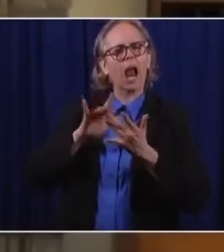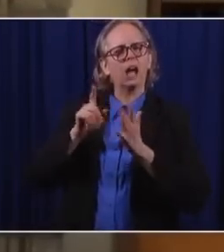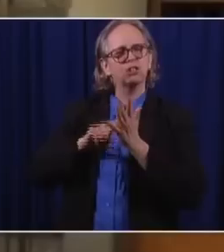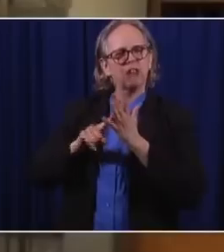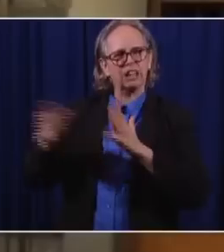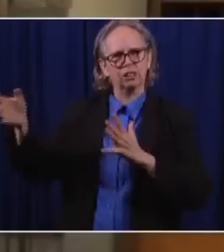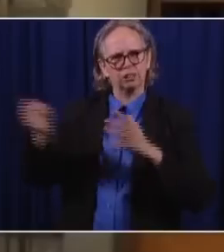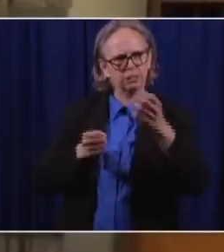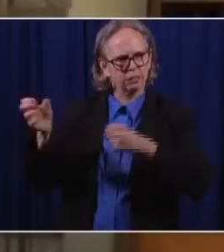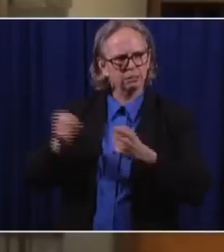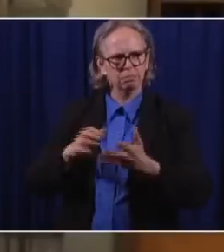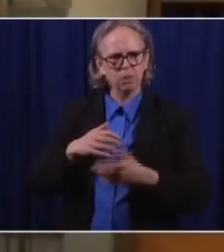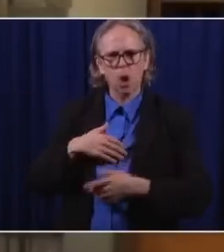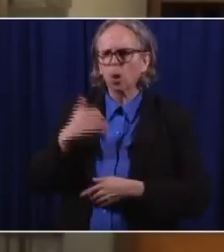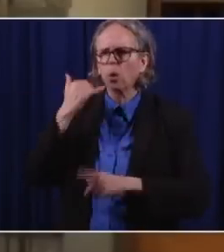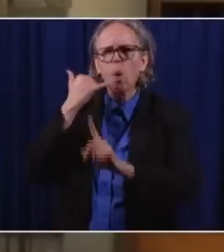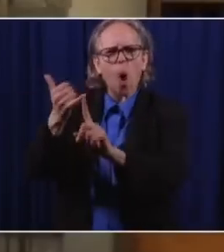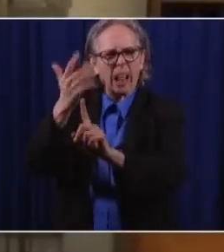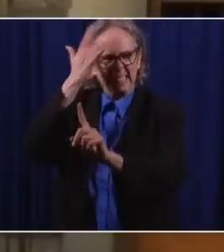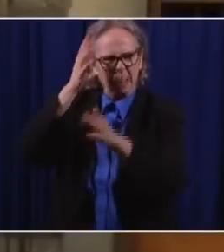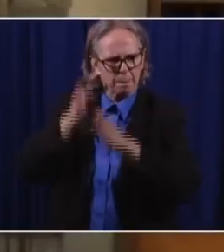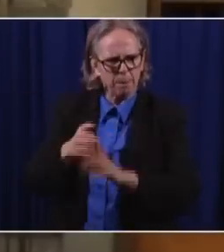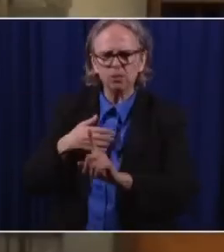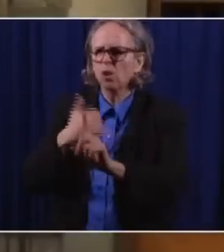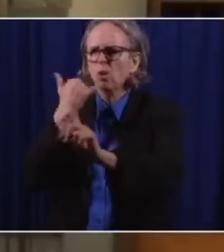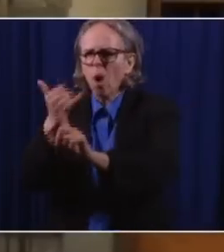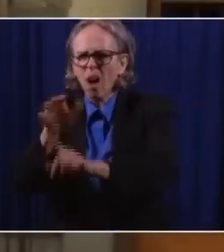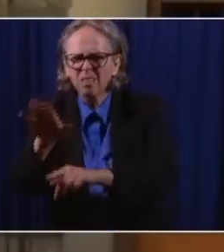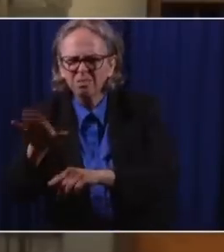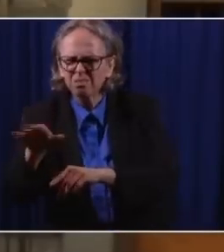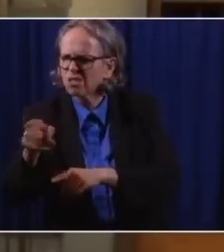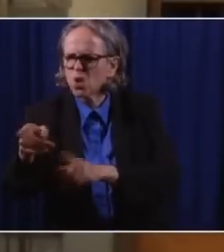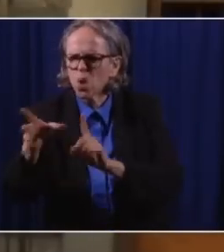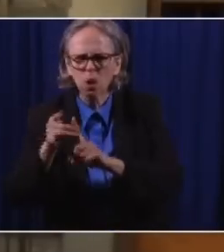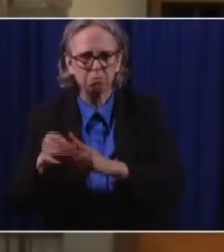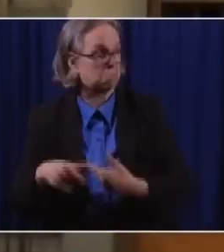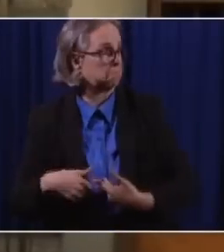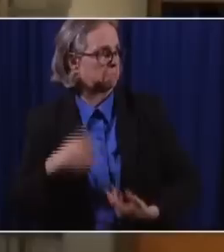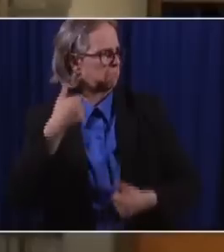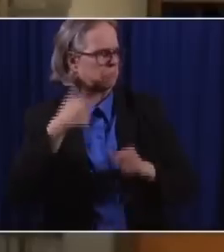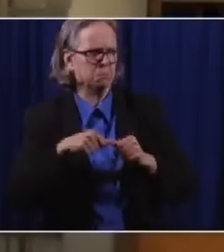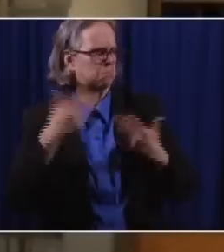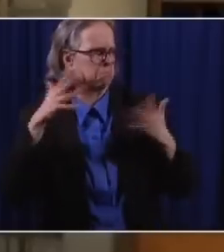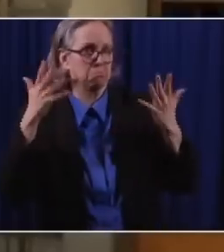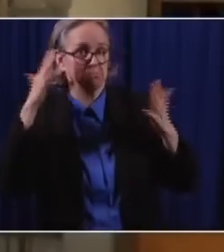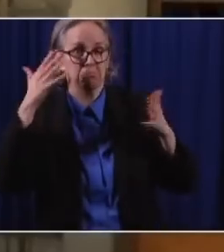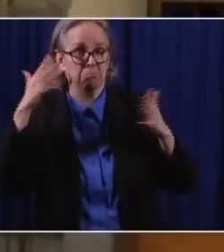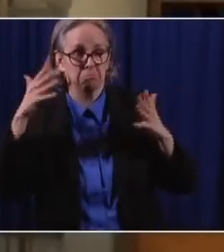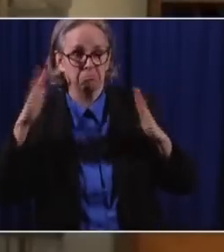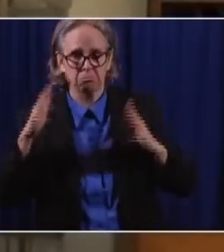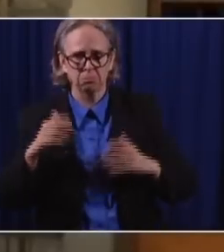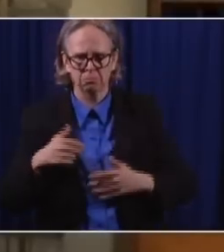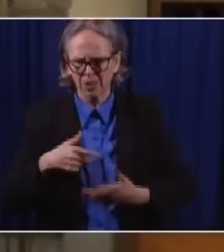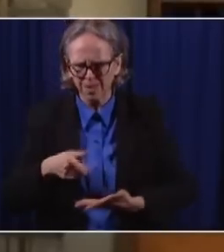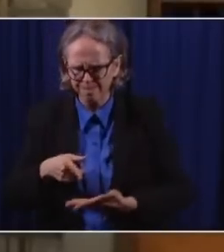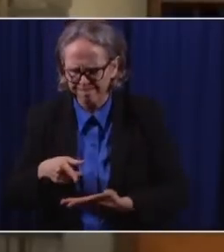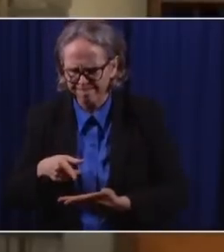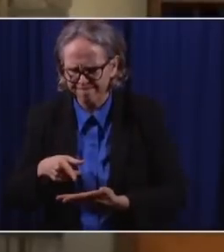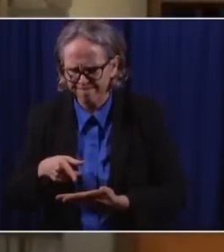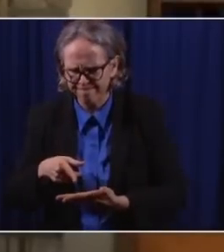sick, and the person really doesn't know where they got it. And that's a function of very